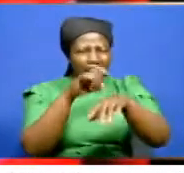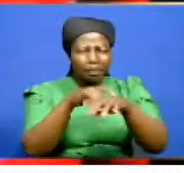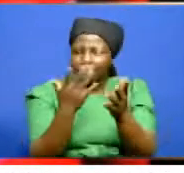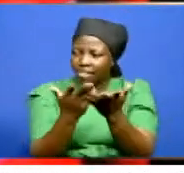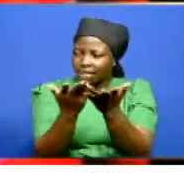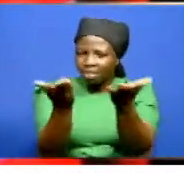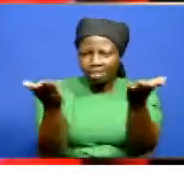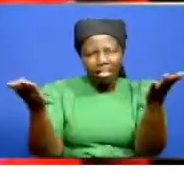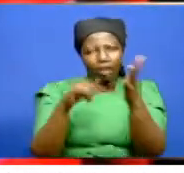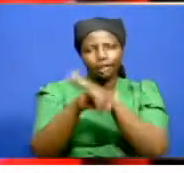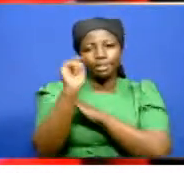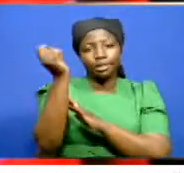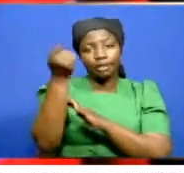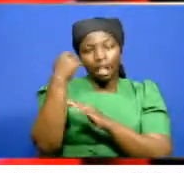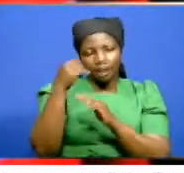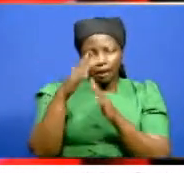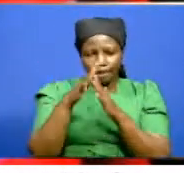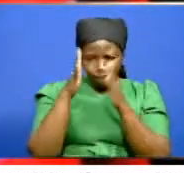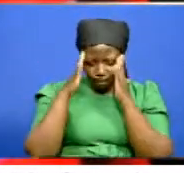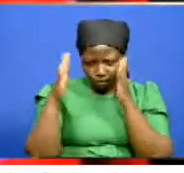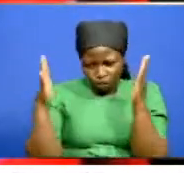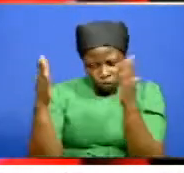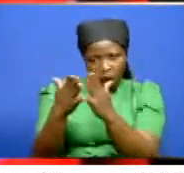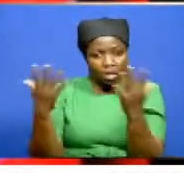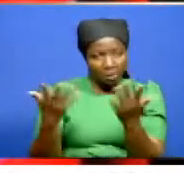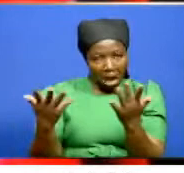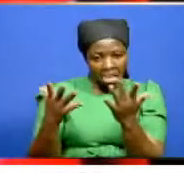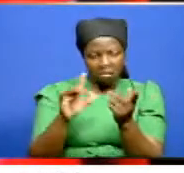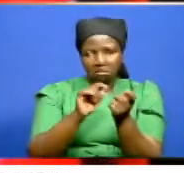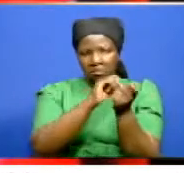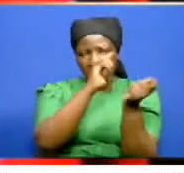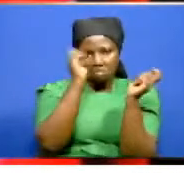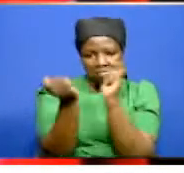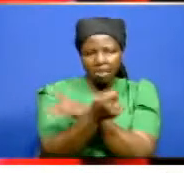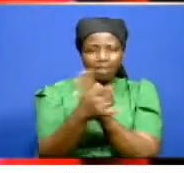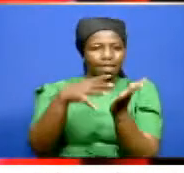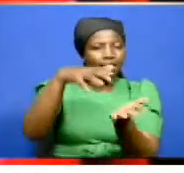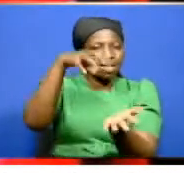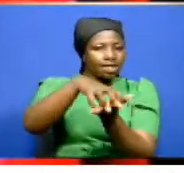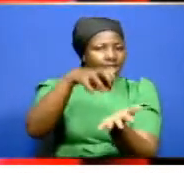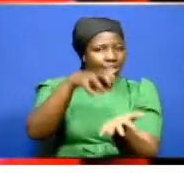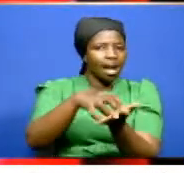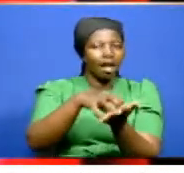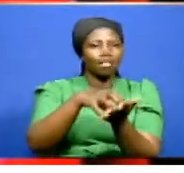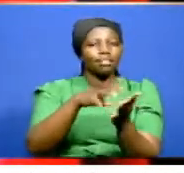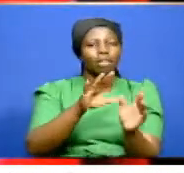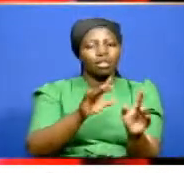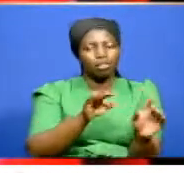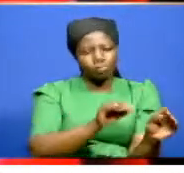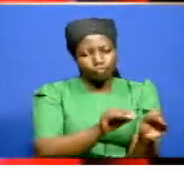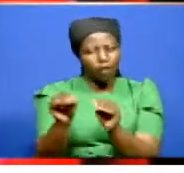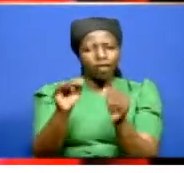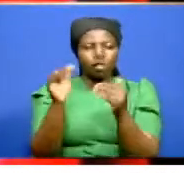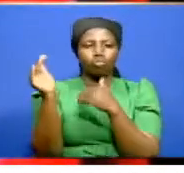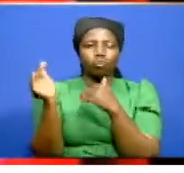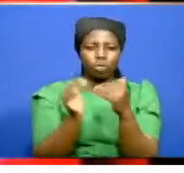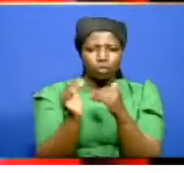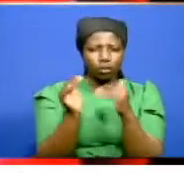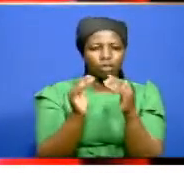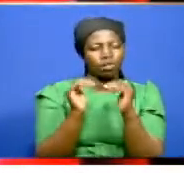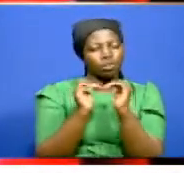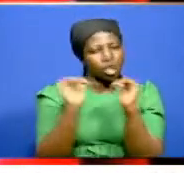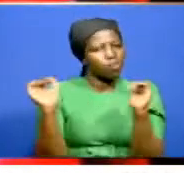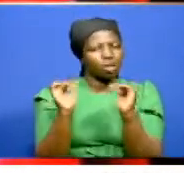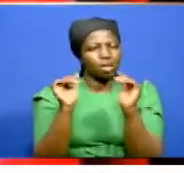country being channeled towards shifting the status quo closer to equity and justice. Let